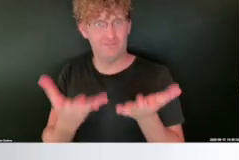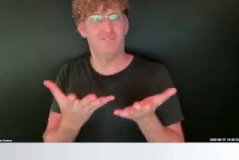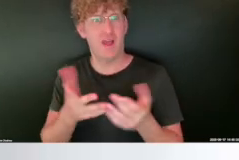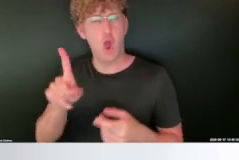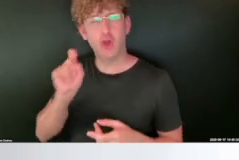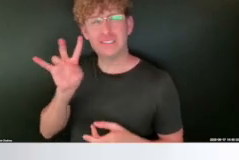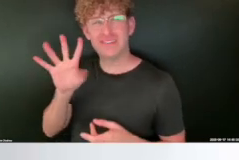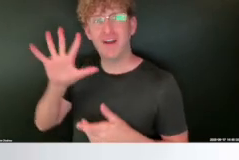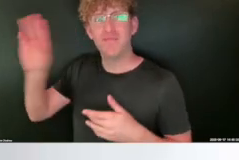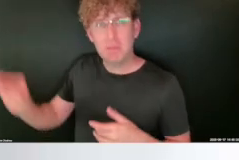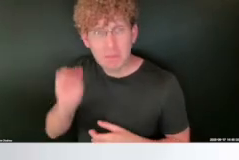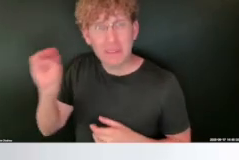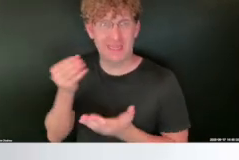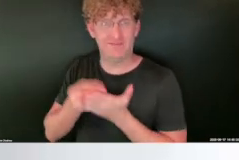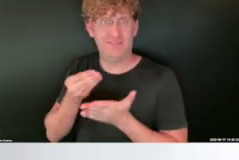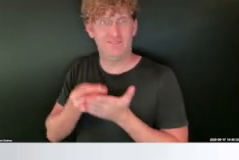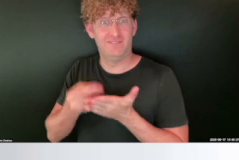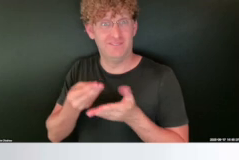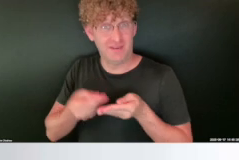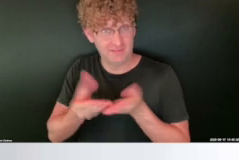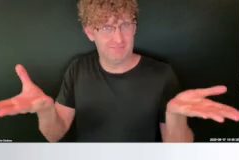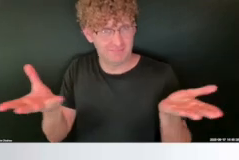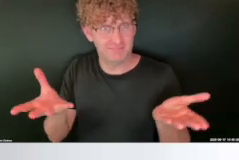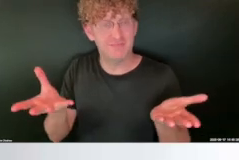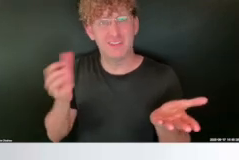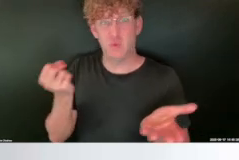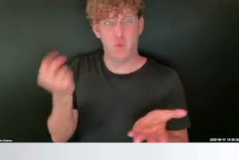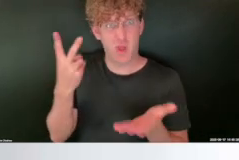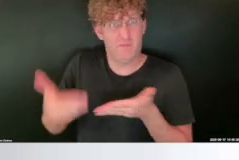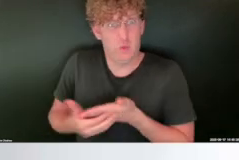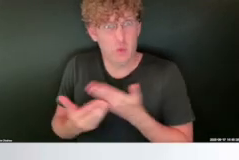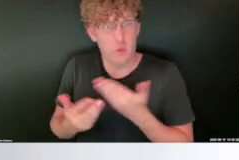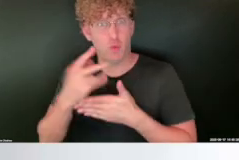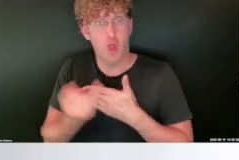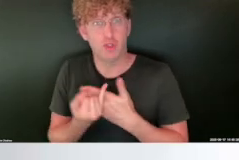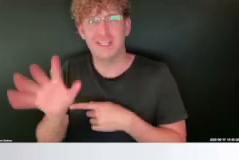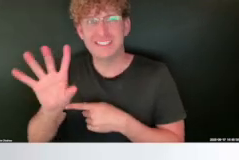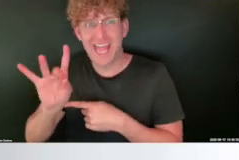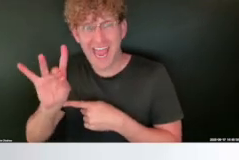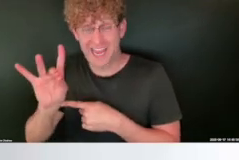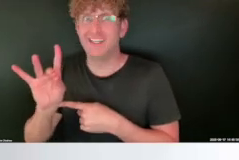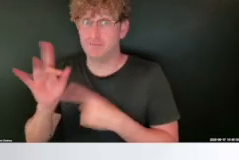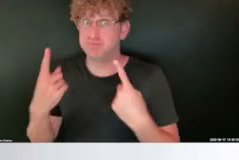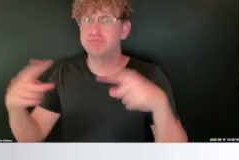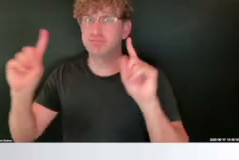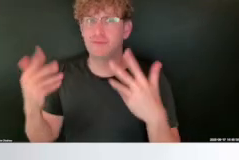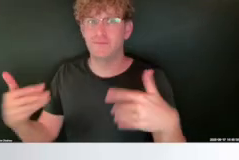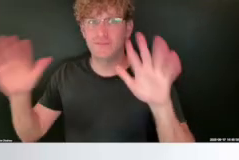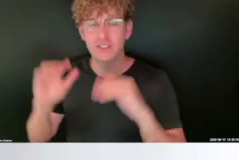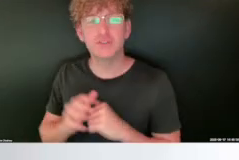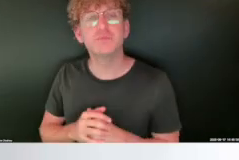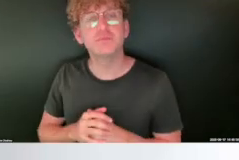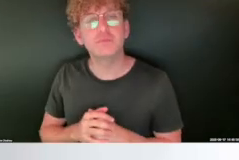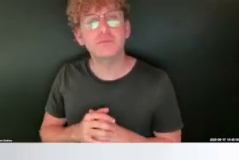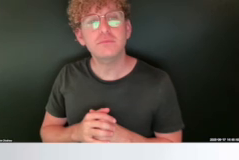funding, resulting in 12 new projects, 8 of which have been executed. CARB has also onboarded a